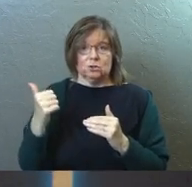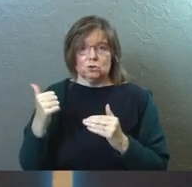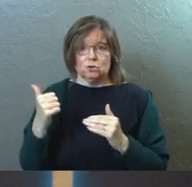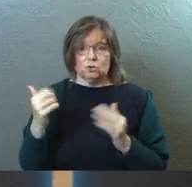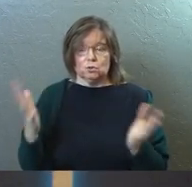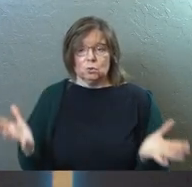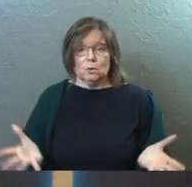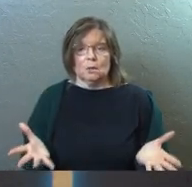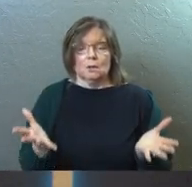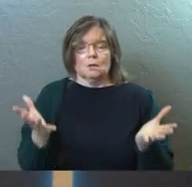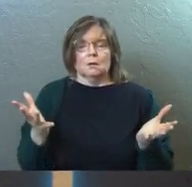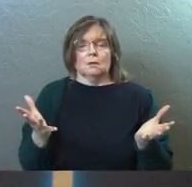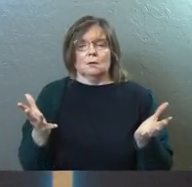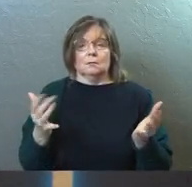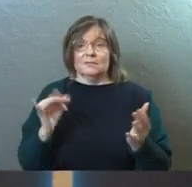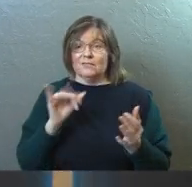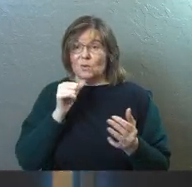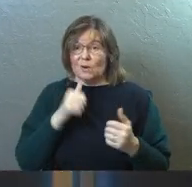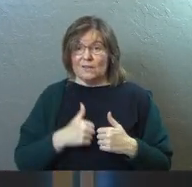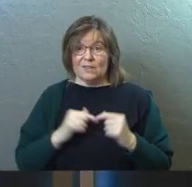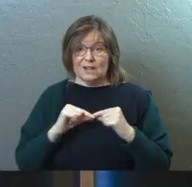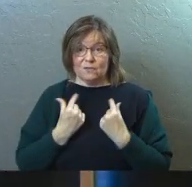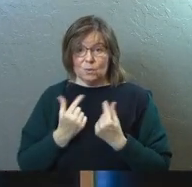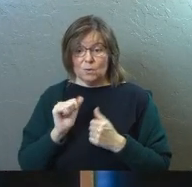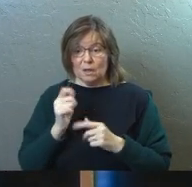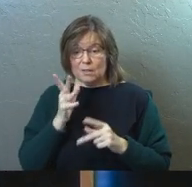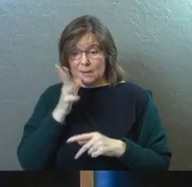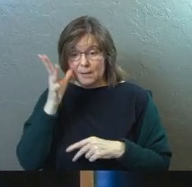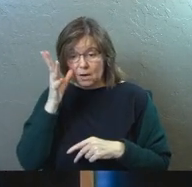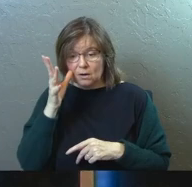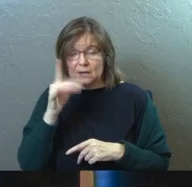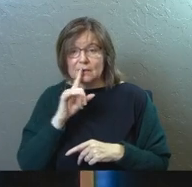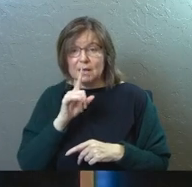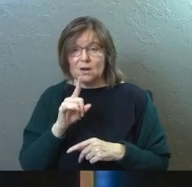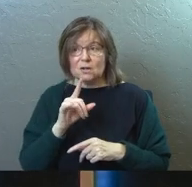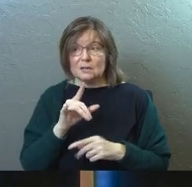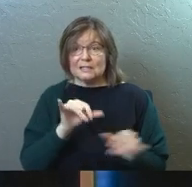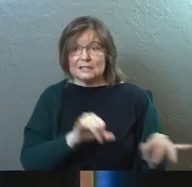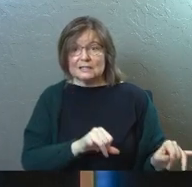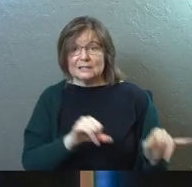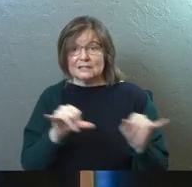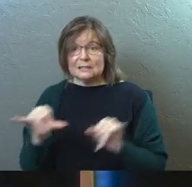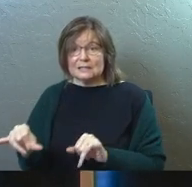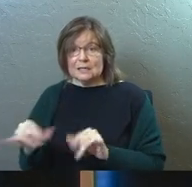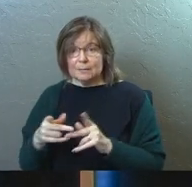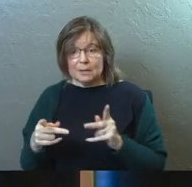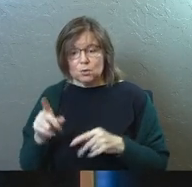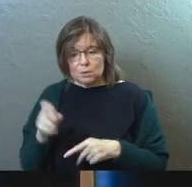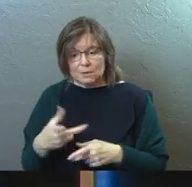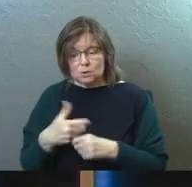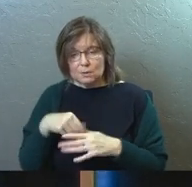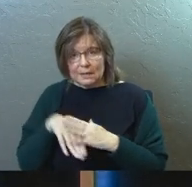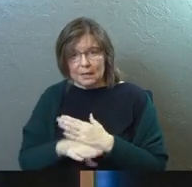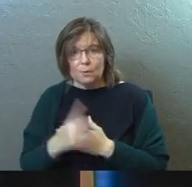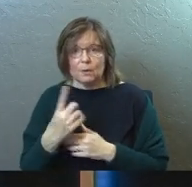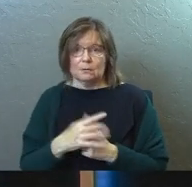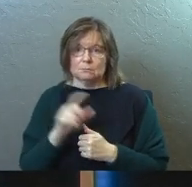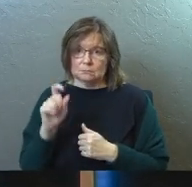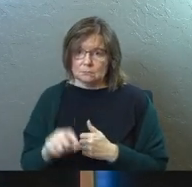to lift on you. If you don't have a life group with other parents that are in a similar place to you, you need to get in